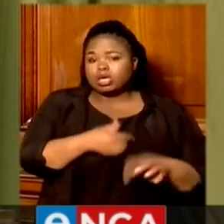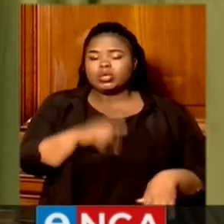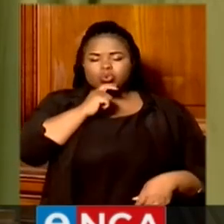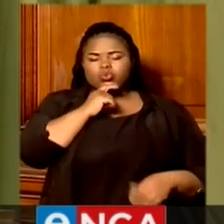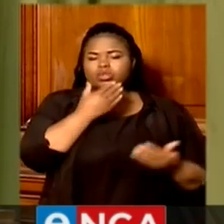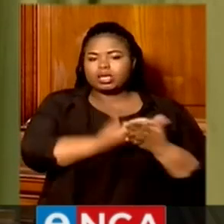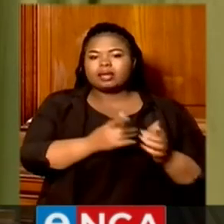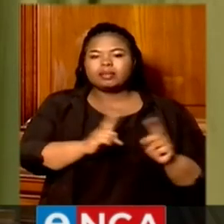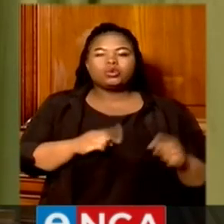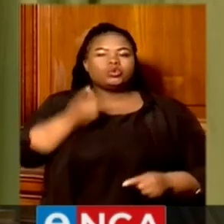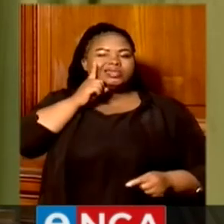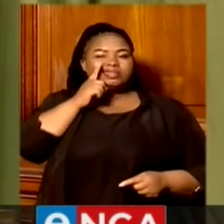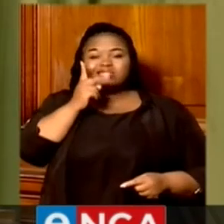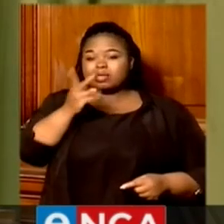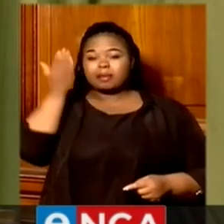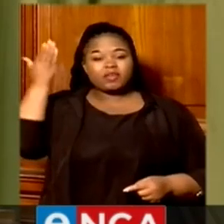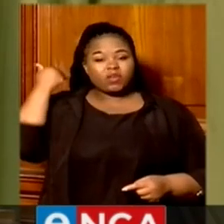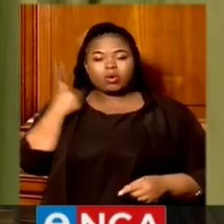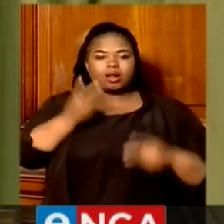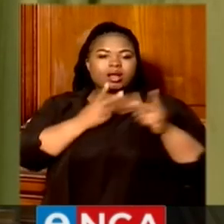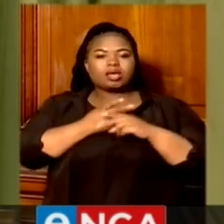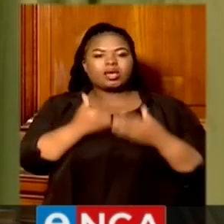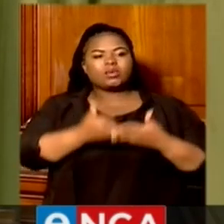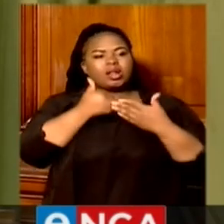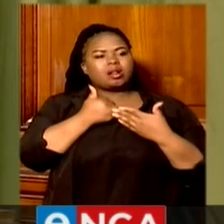ukuthi nje njengoba sasincedekile kuqala sisebenzisa